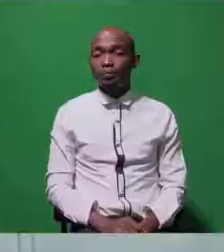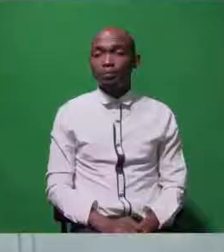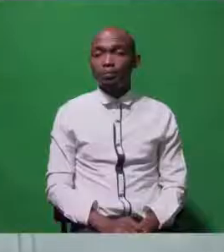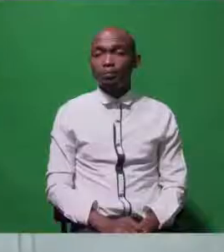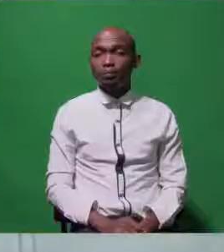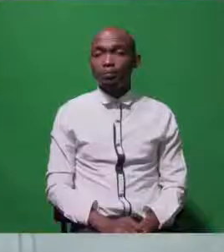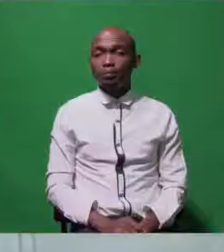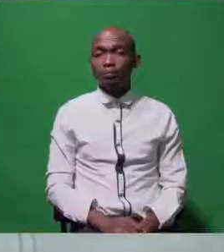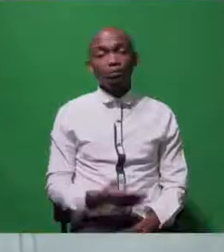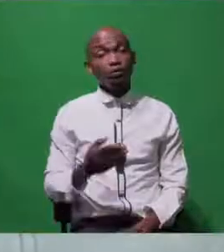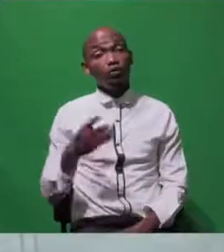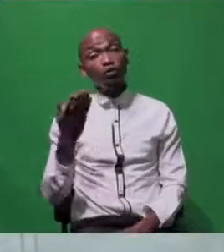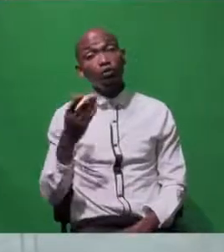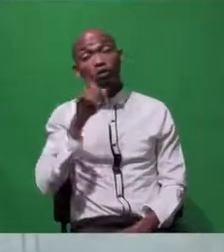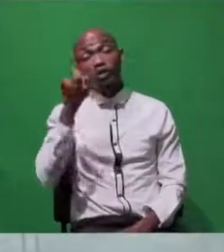No one?